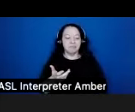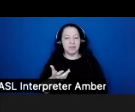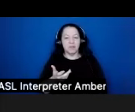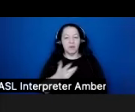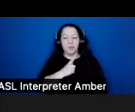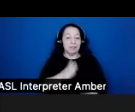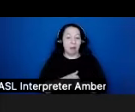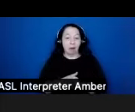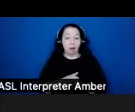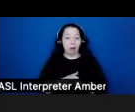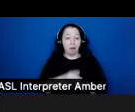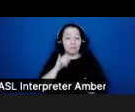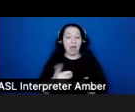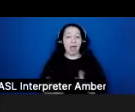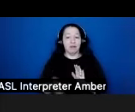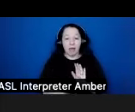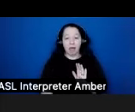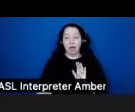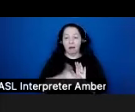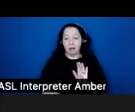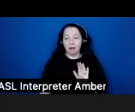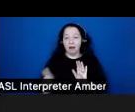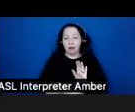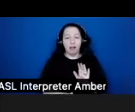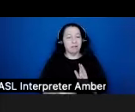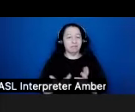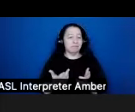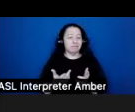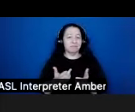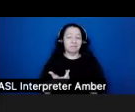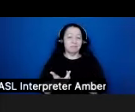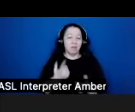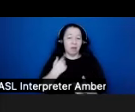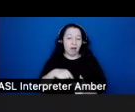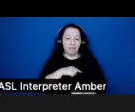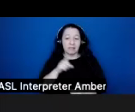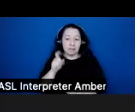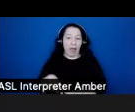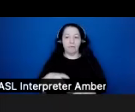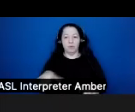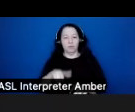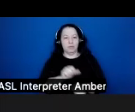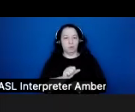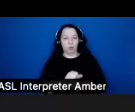cycle, that we have to do that work. We go to the next slide, Deb.